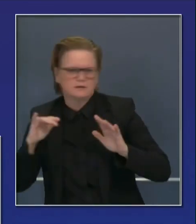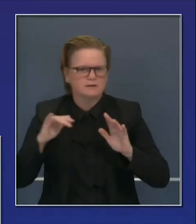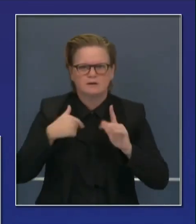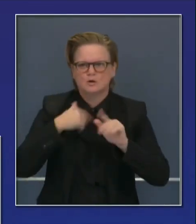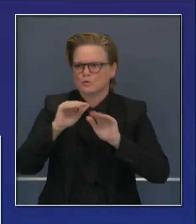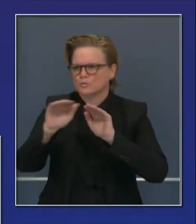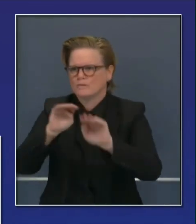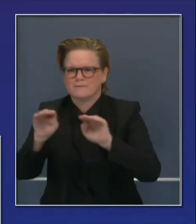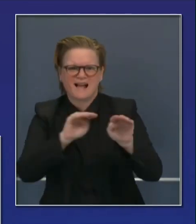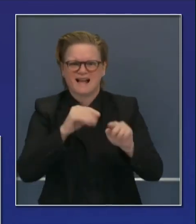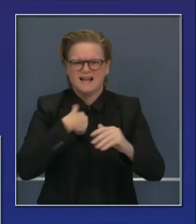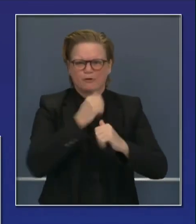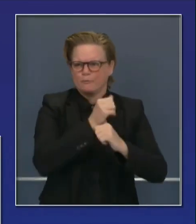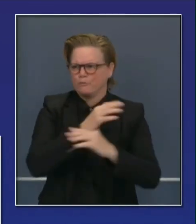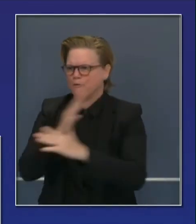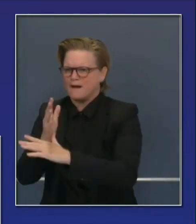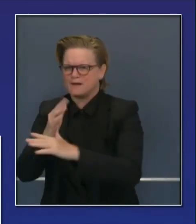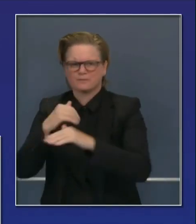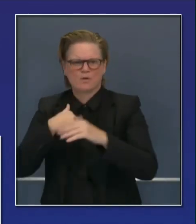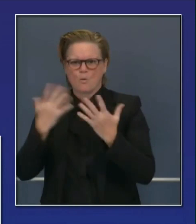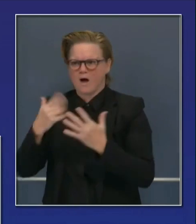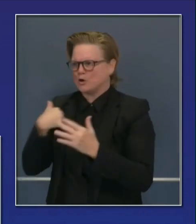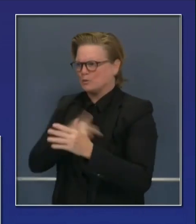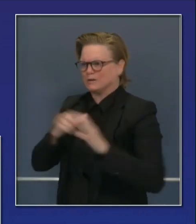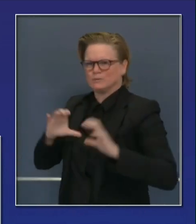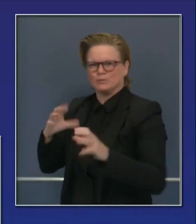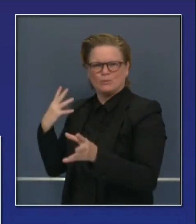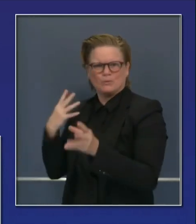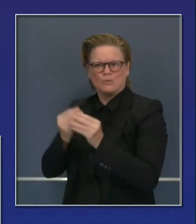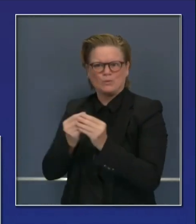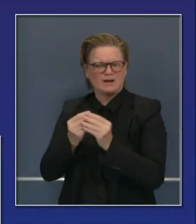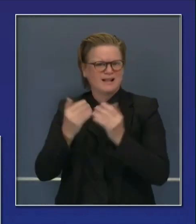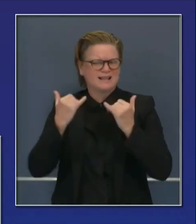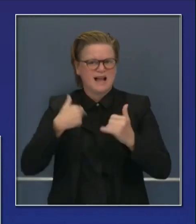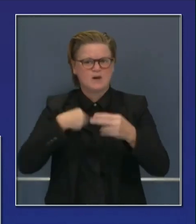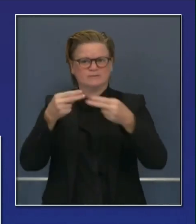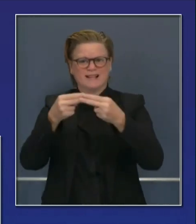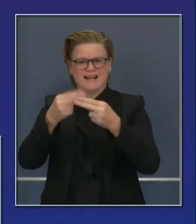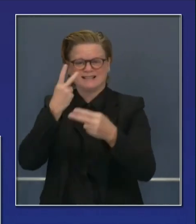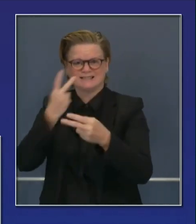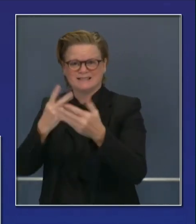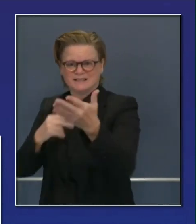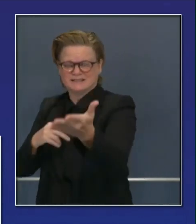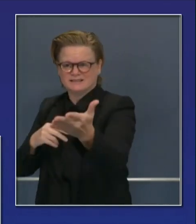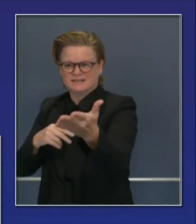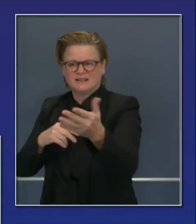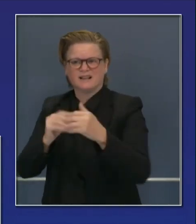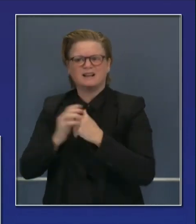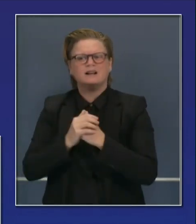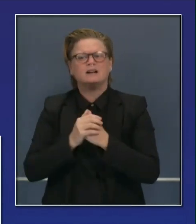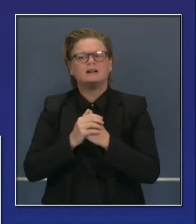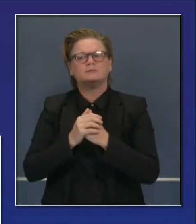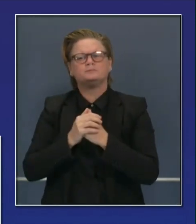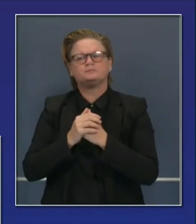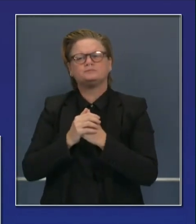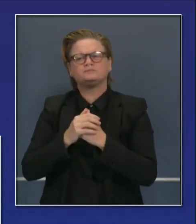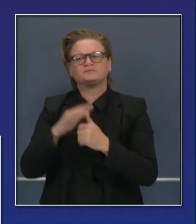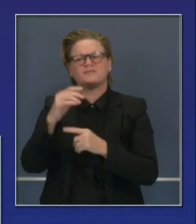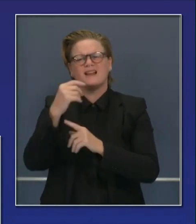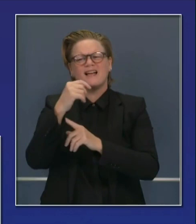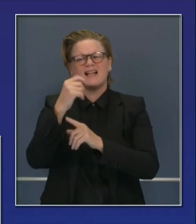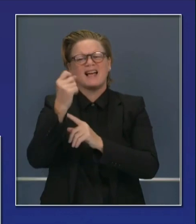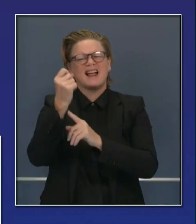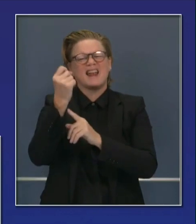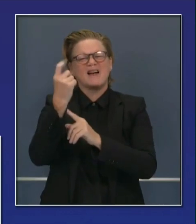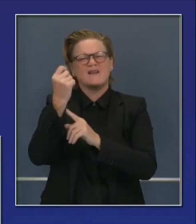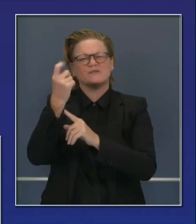that preparation. You can see here on this slide, we've talked a lot about the 11 facilities outside our